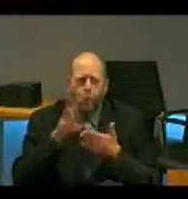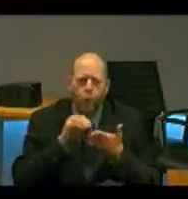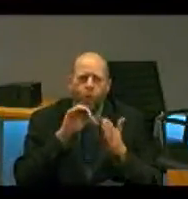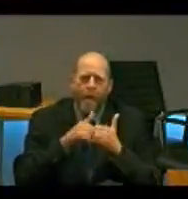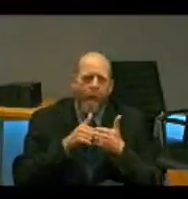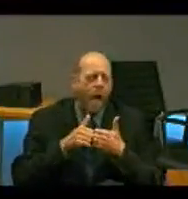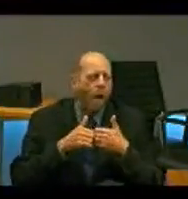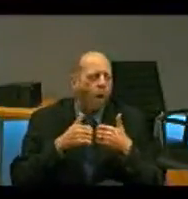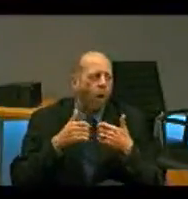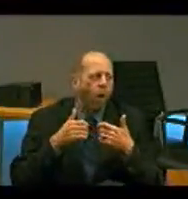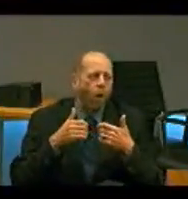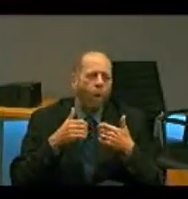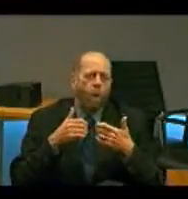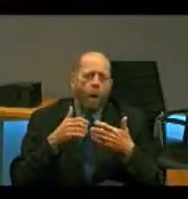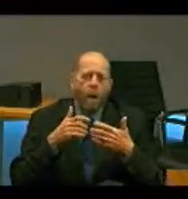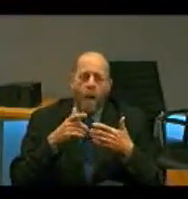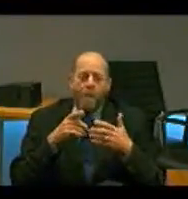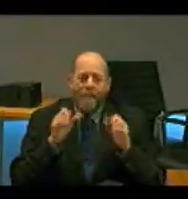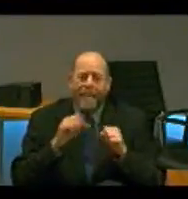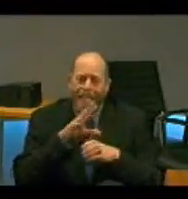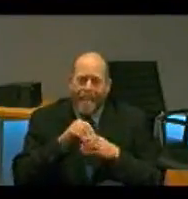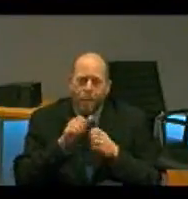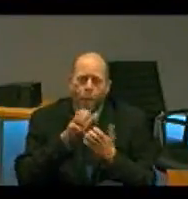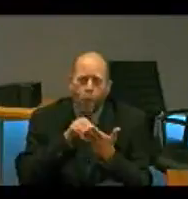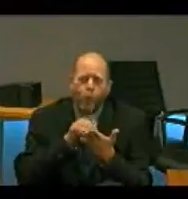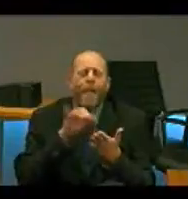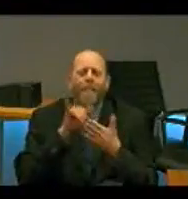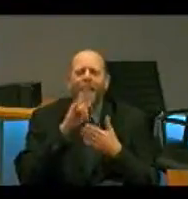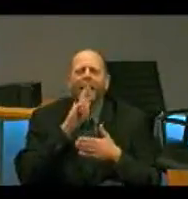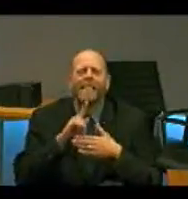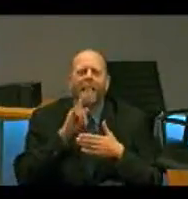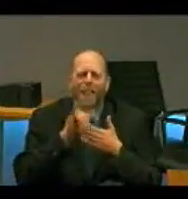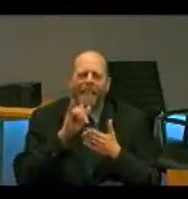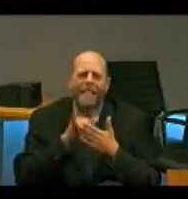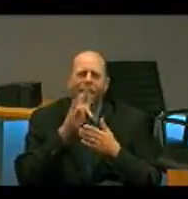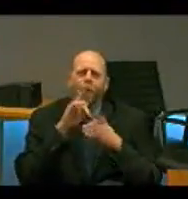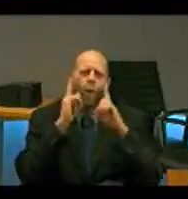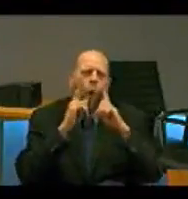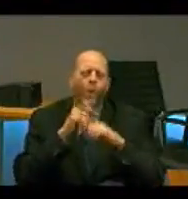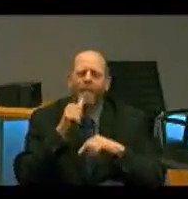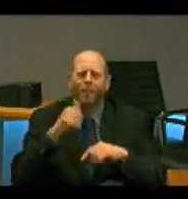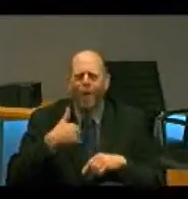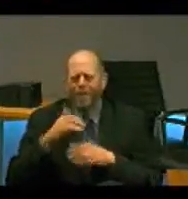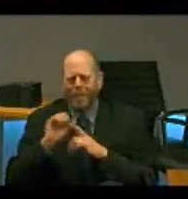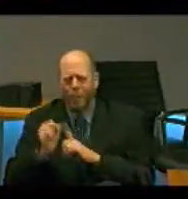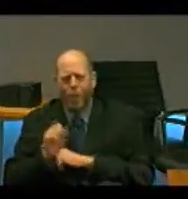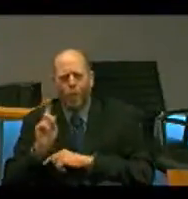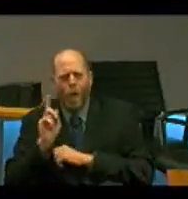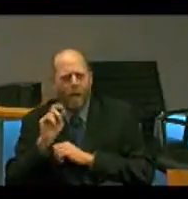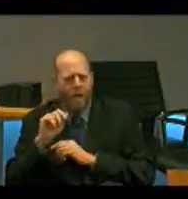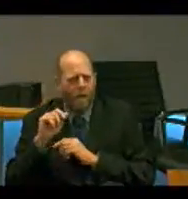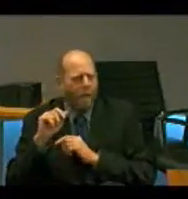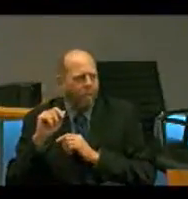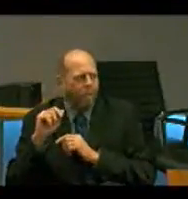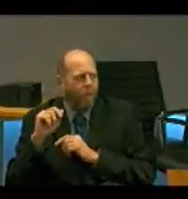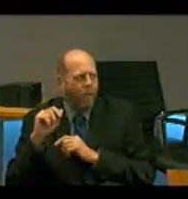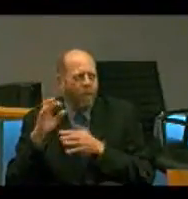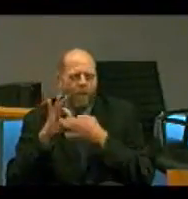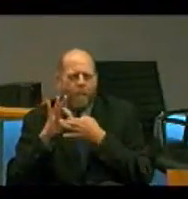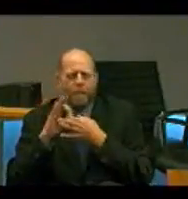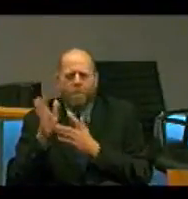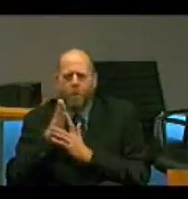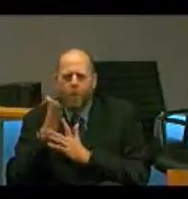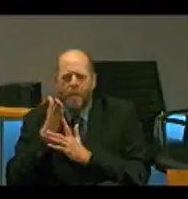learn how it is that they actually are able to engage with one another, that is the goal. The goal is not to have a situation in which the